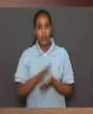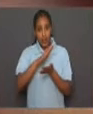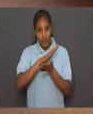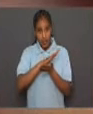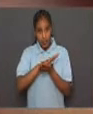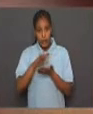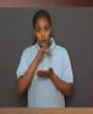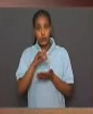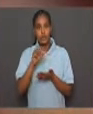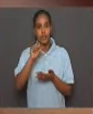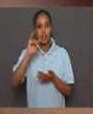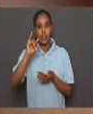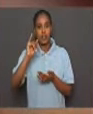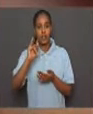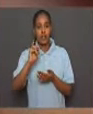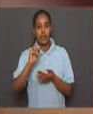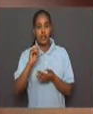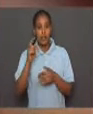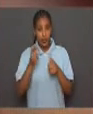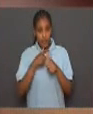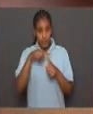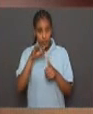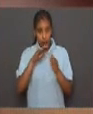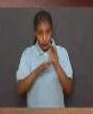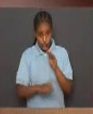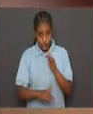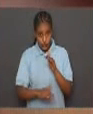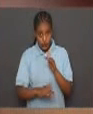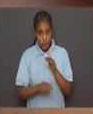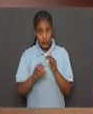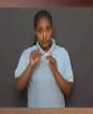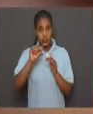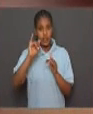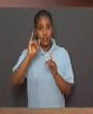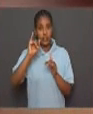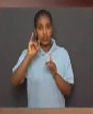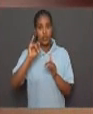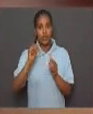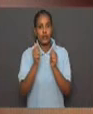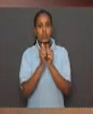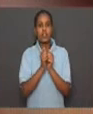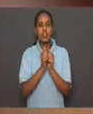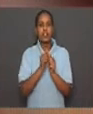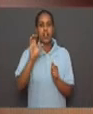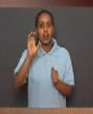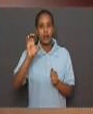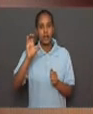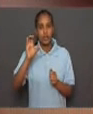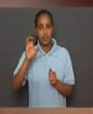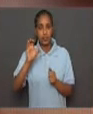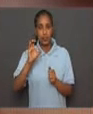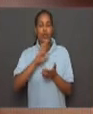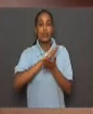Impure silicon is first obtained by reducing silica with carbon. Then,